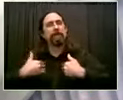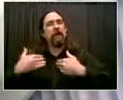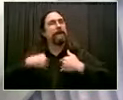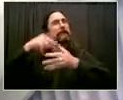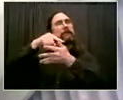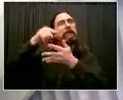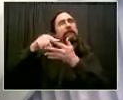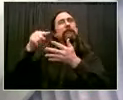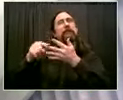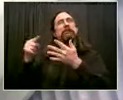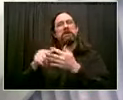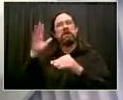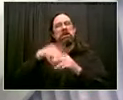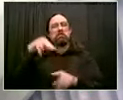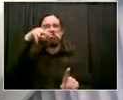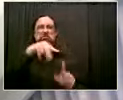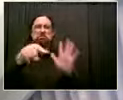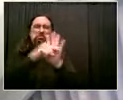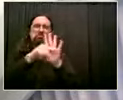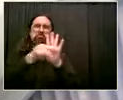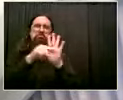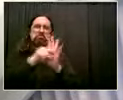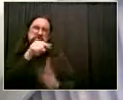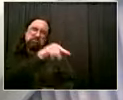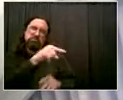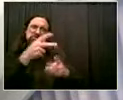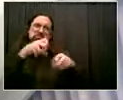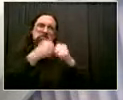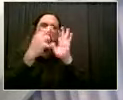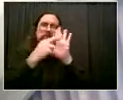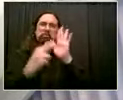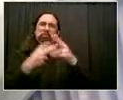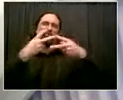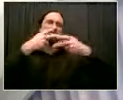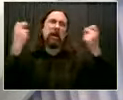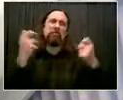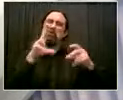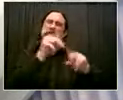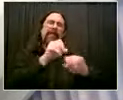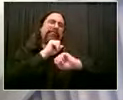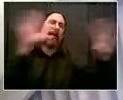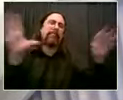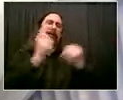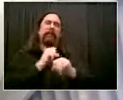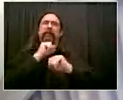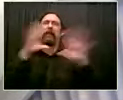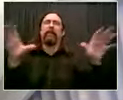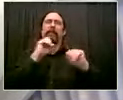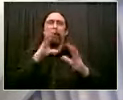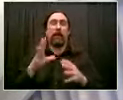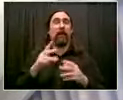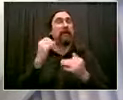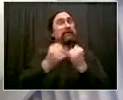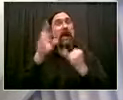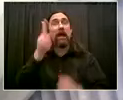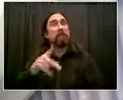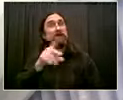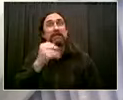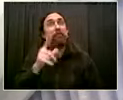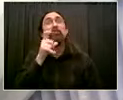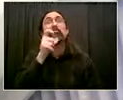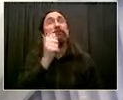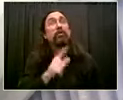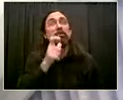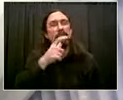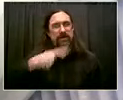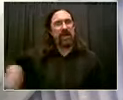because we don't have enough social service and we don't have enough conflict resolution. And so these are things that we need to be focusing on. So I'm grateful